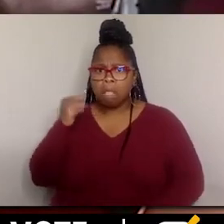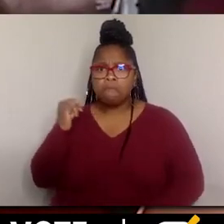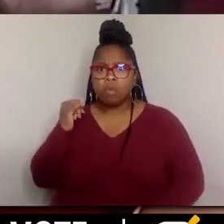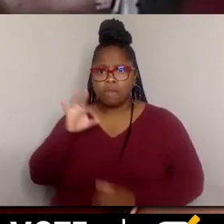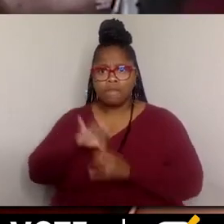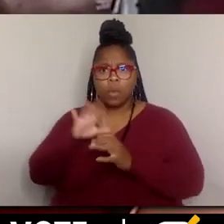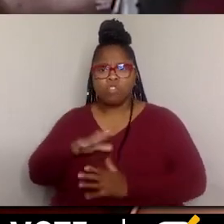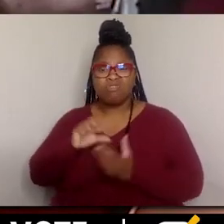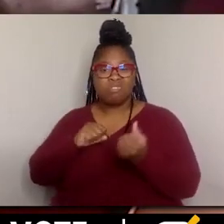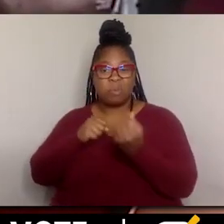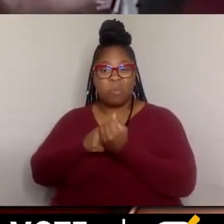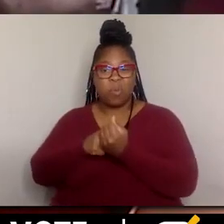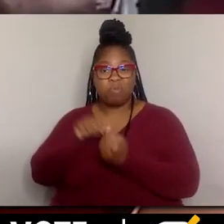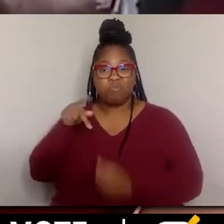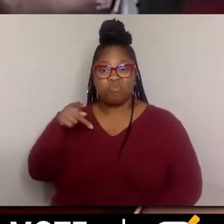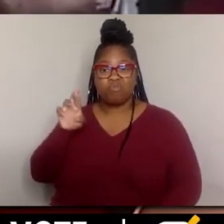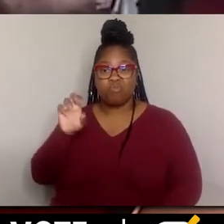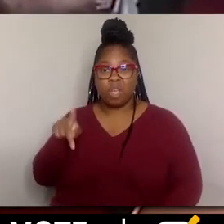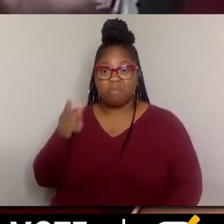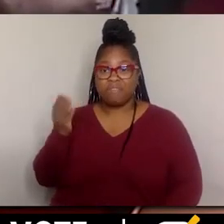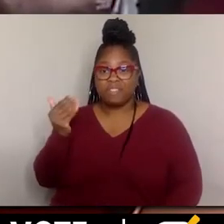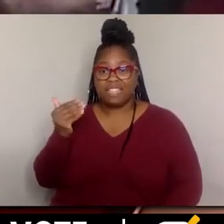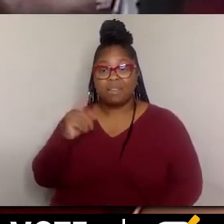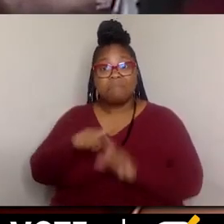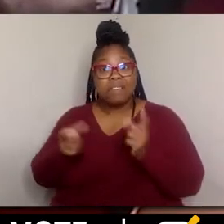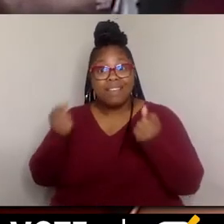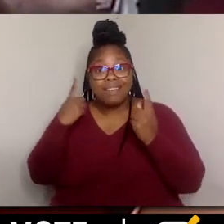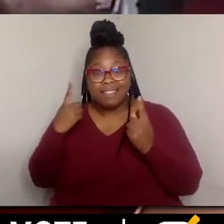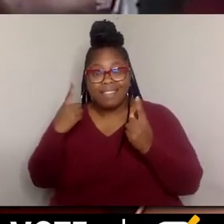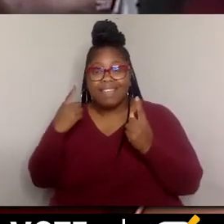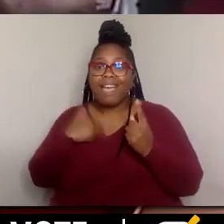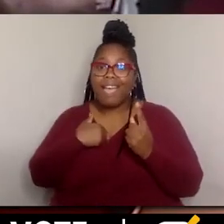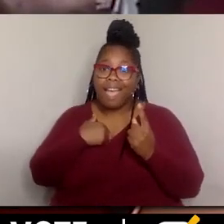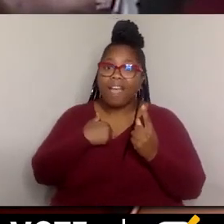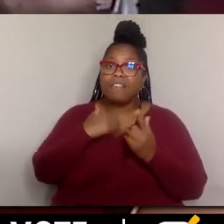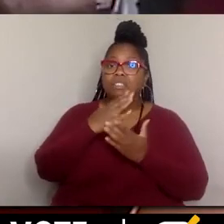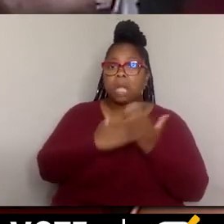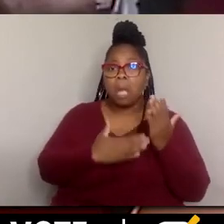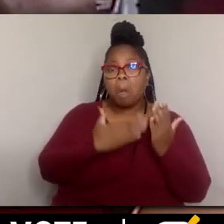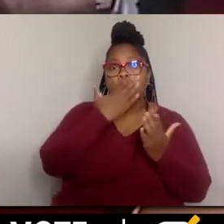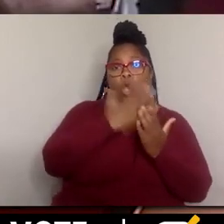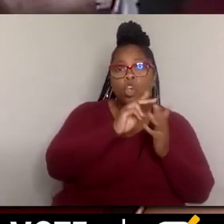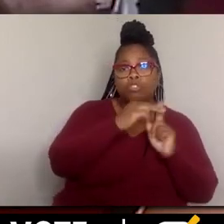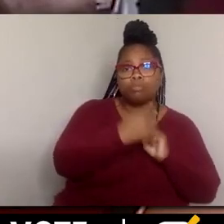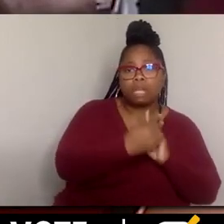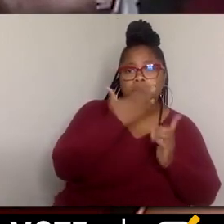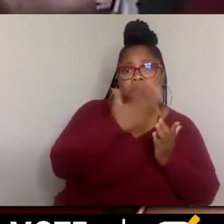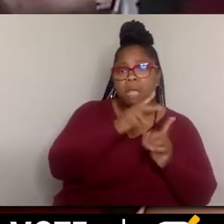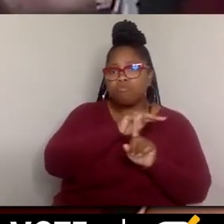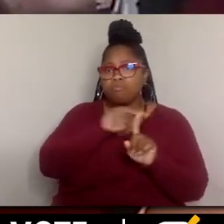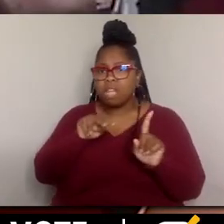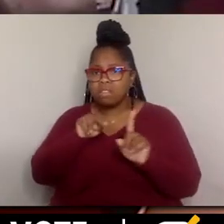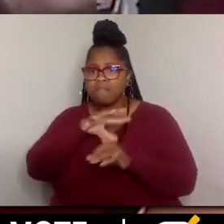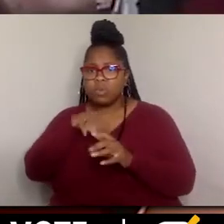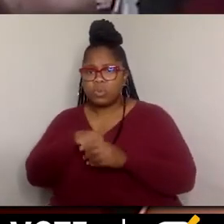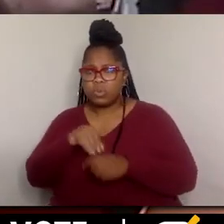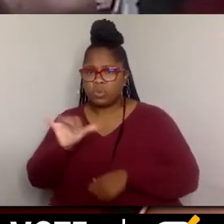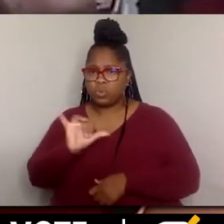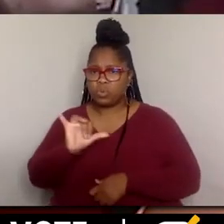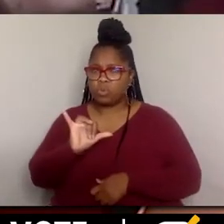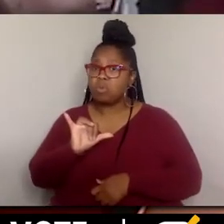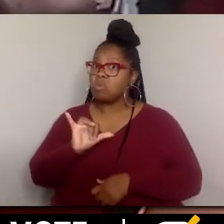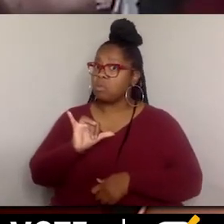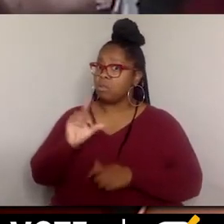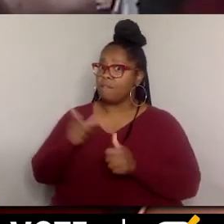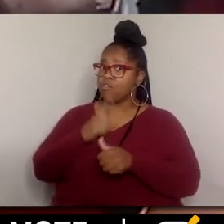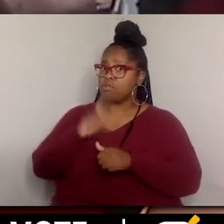15. That poll is a double-edged sword, however. It's great to know that for the first time in decades, we